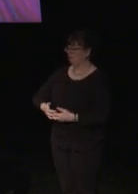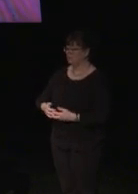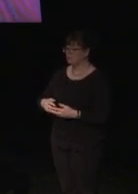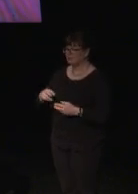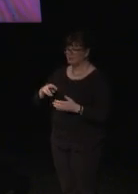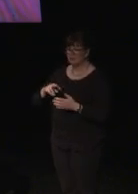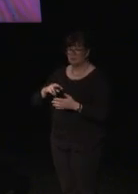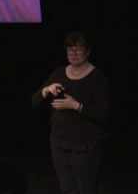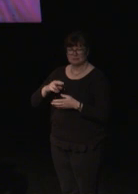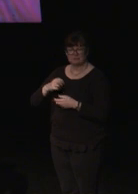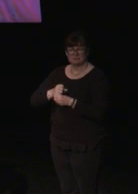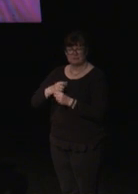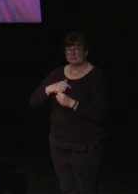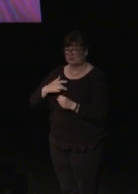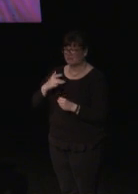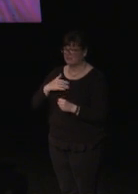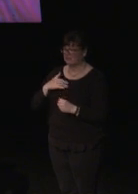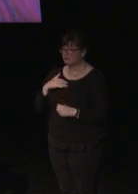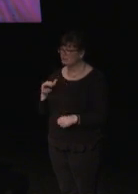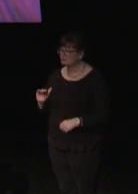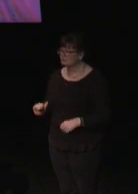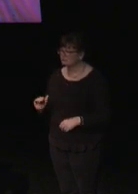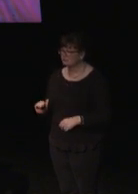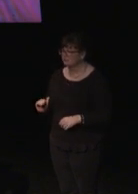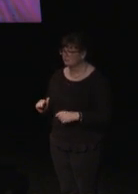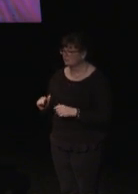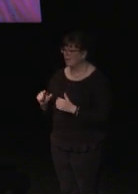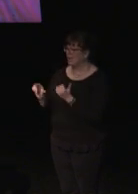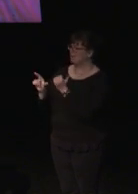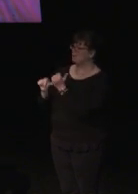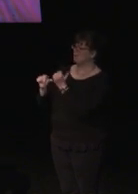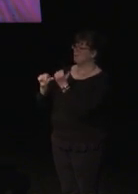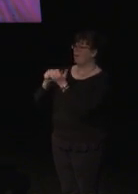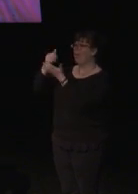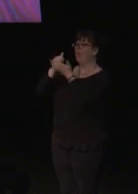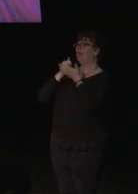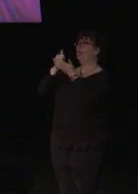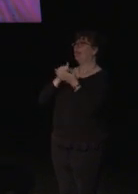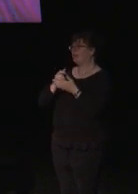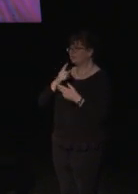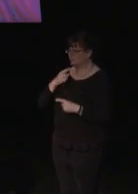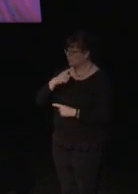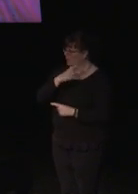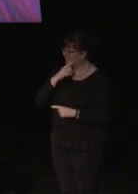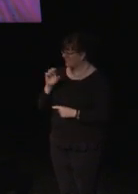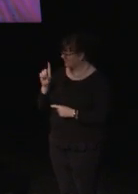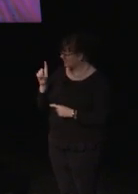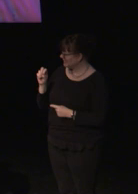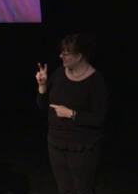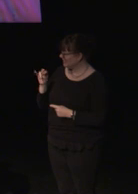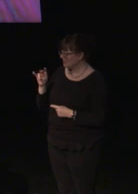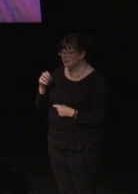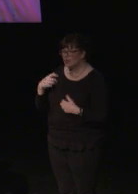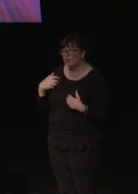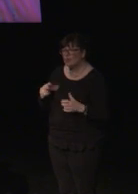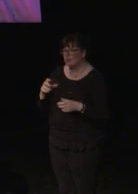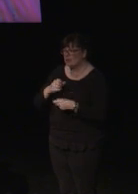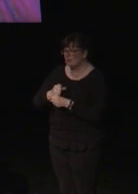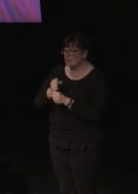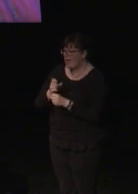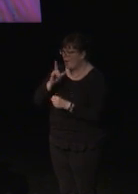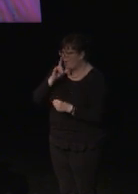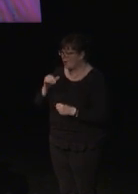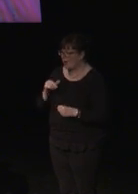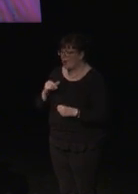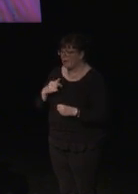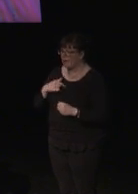infantilizes you. It makes you feel like a child. So with this device, we didn't want to stigmatize people from using